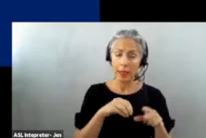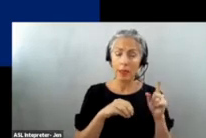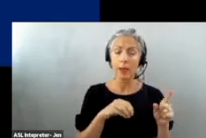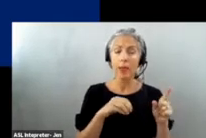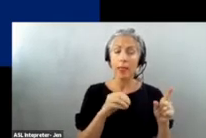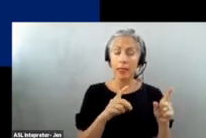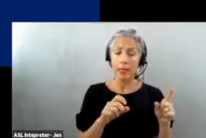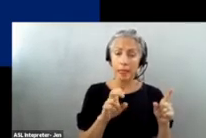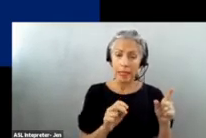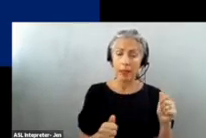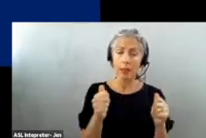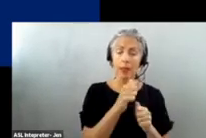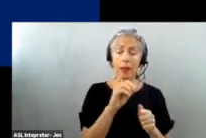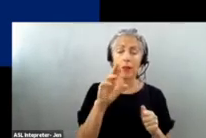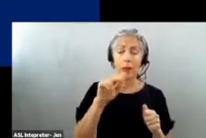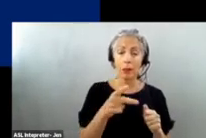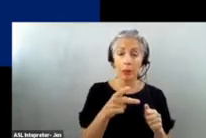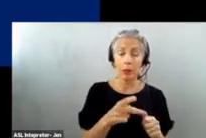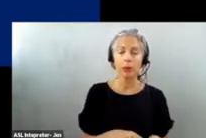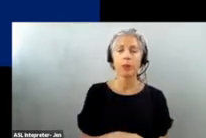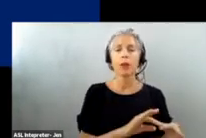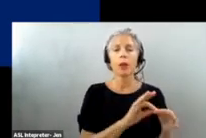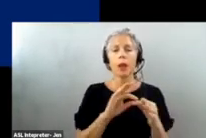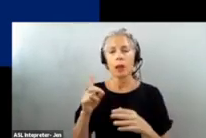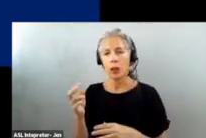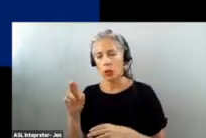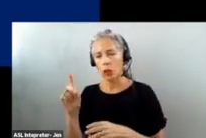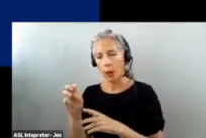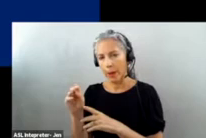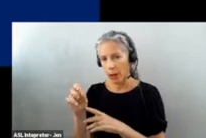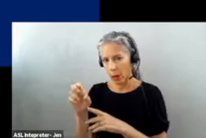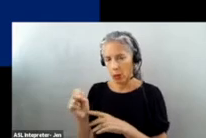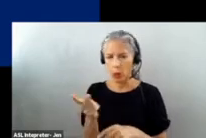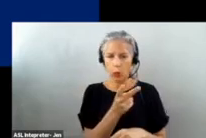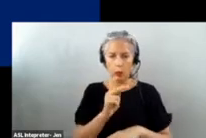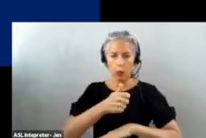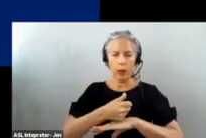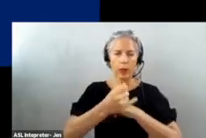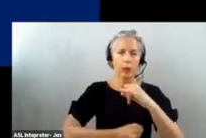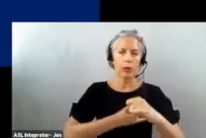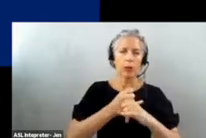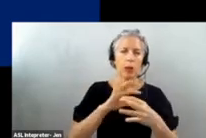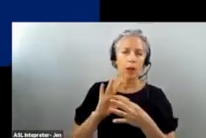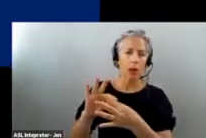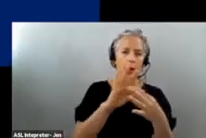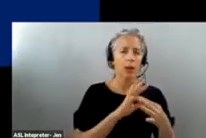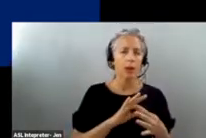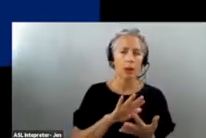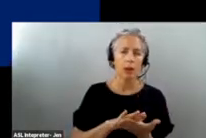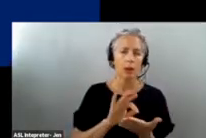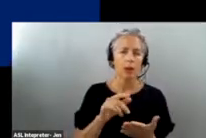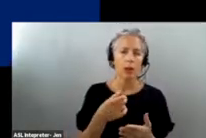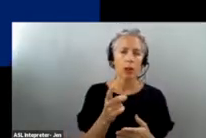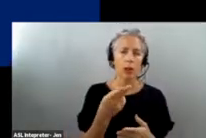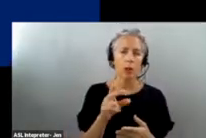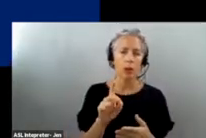dean and vice president. Along with Dr. Damiano, he is one of the founders of the International Alliance of Academies of Childhood